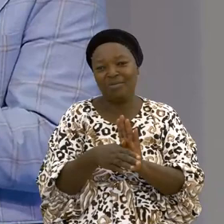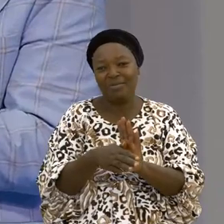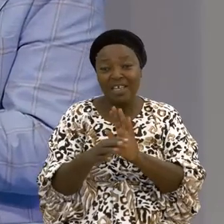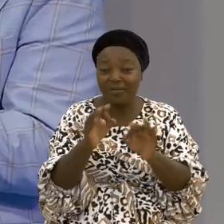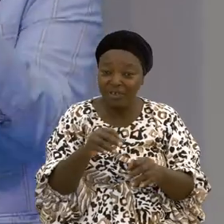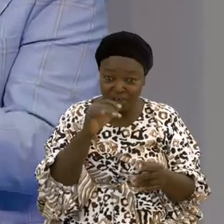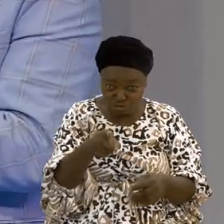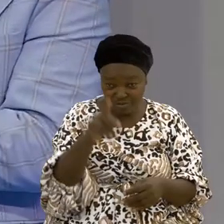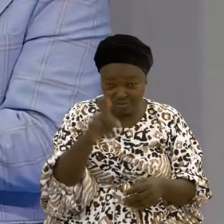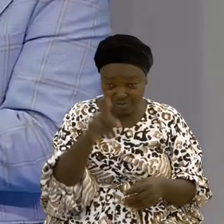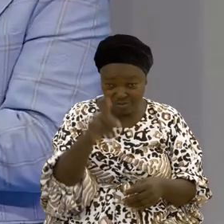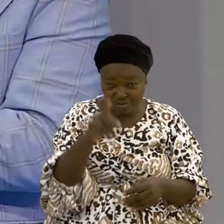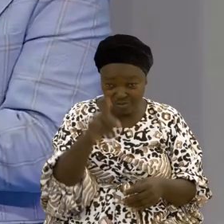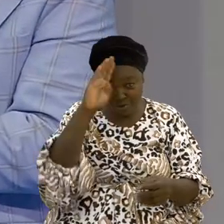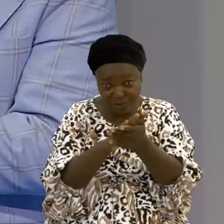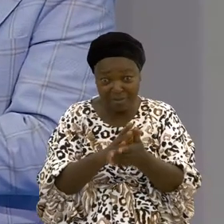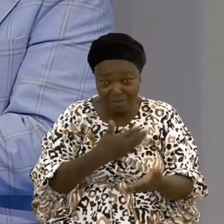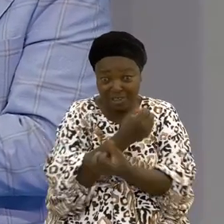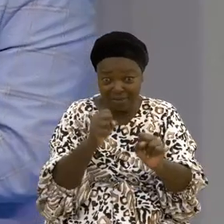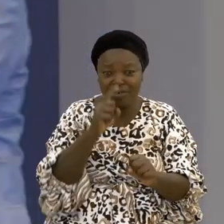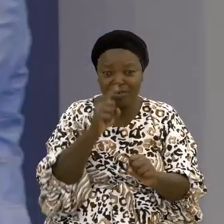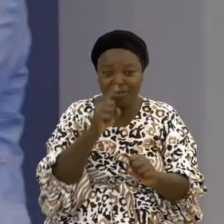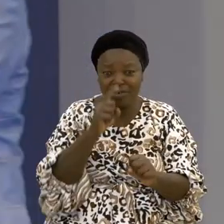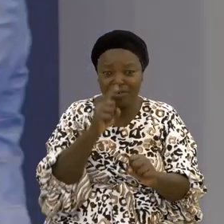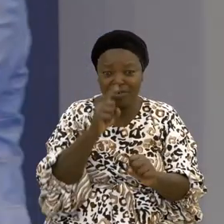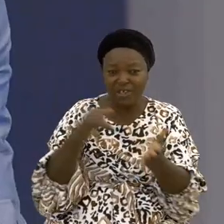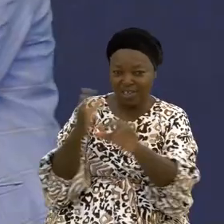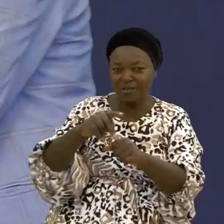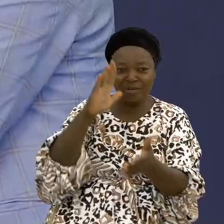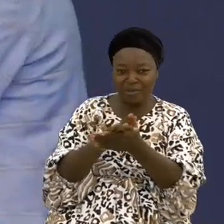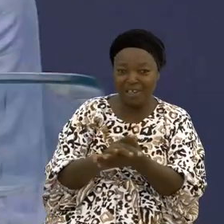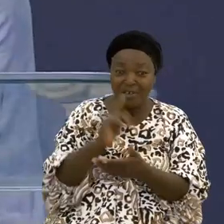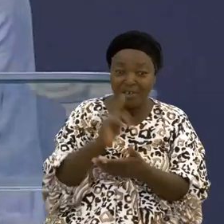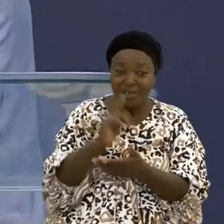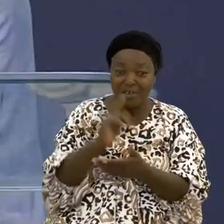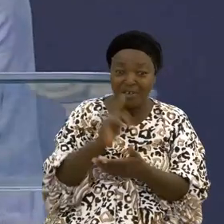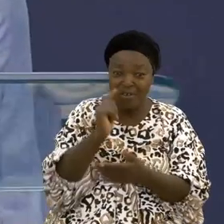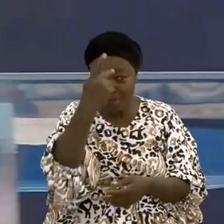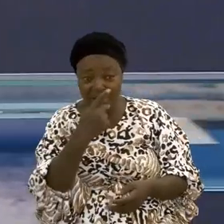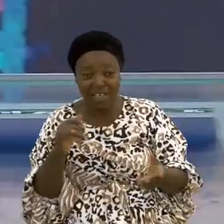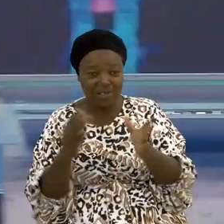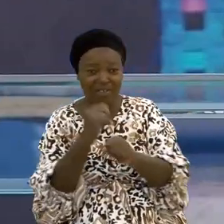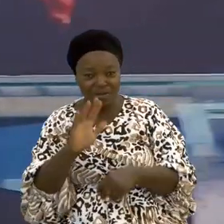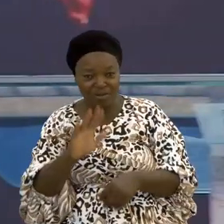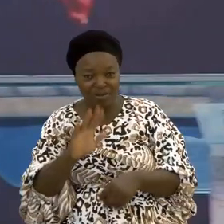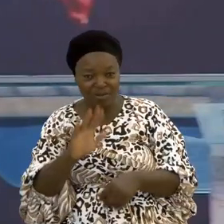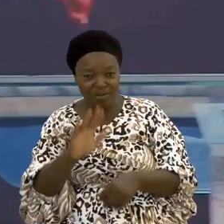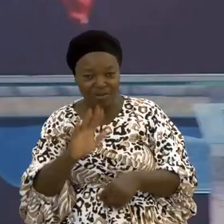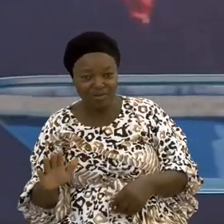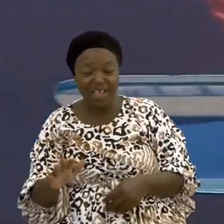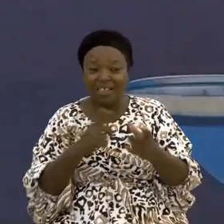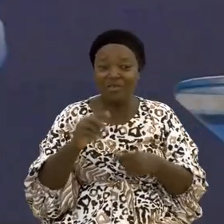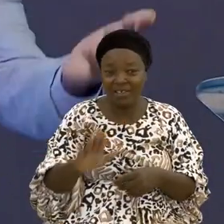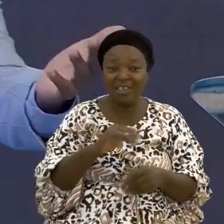to your wife. Your wife, it will get to your husband. Your parent, it will get to your children. Your child, it will get